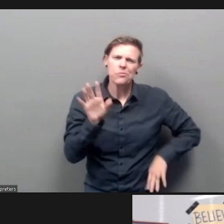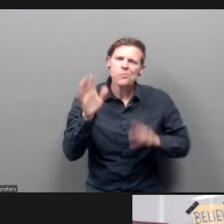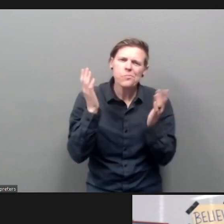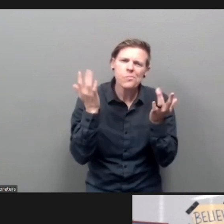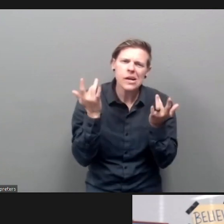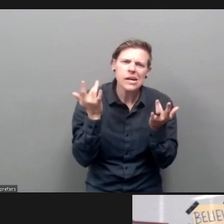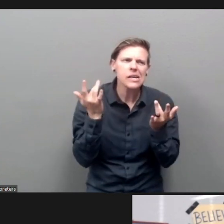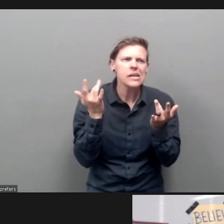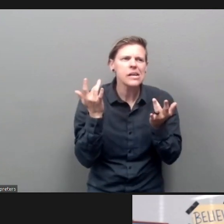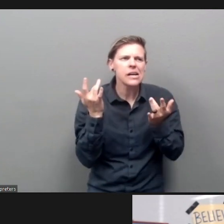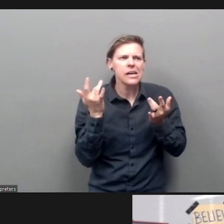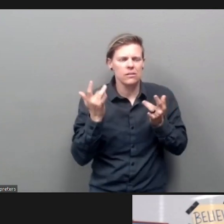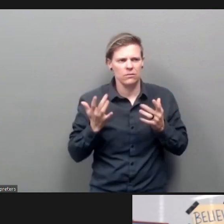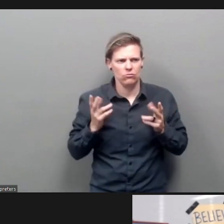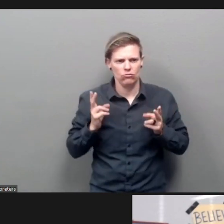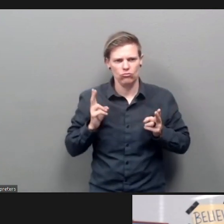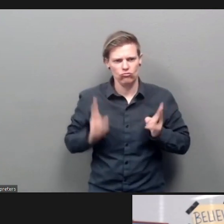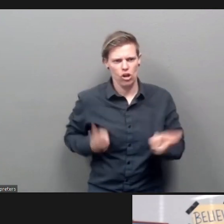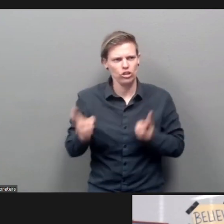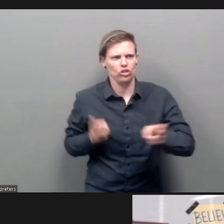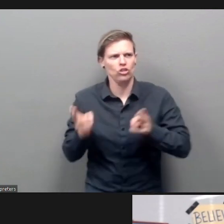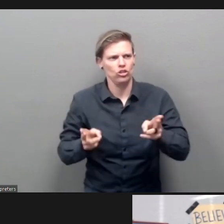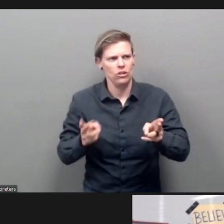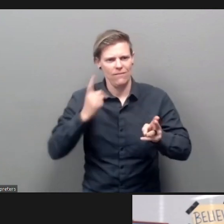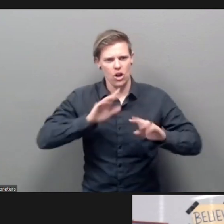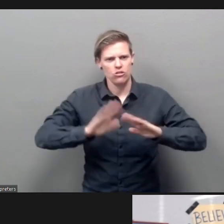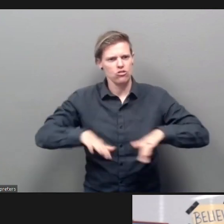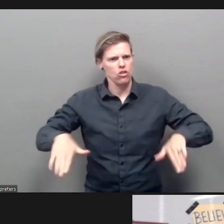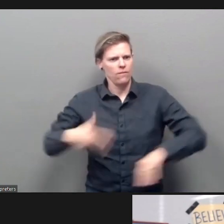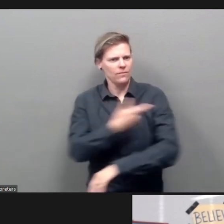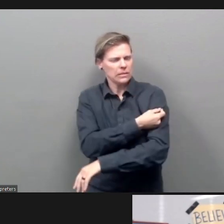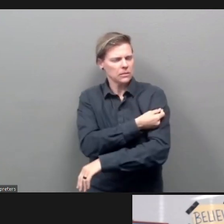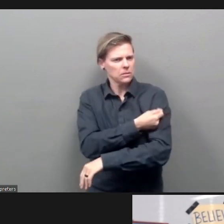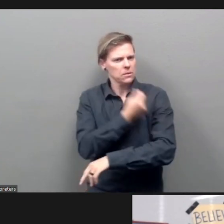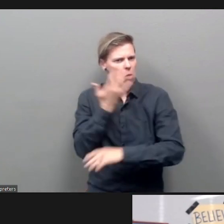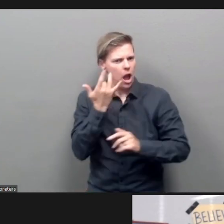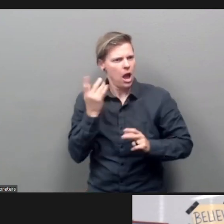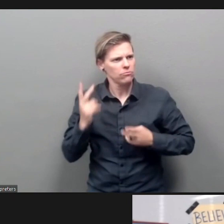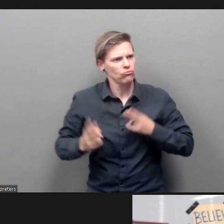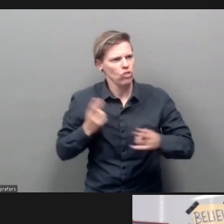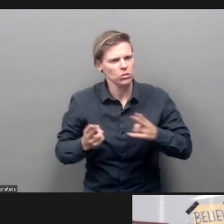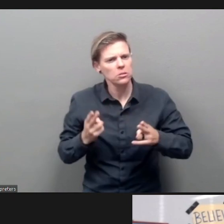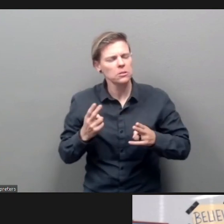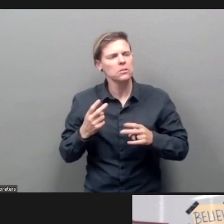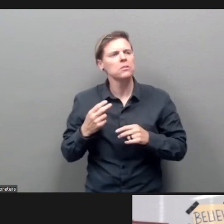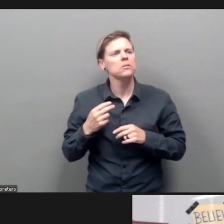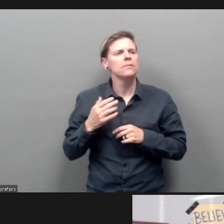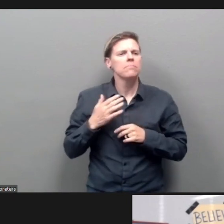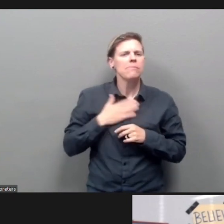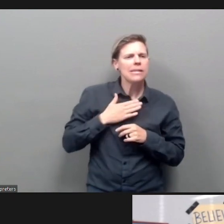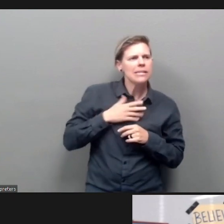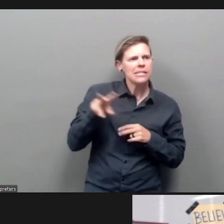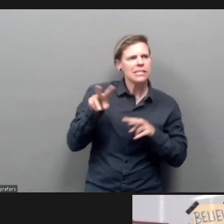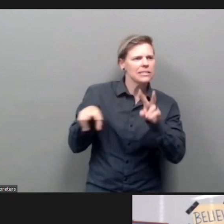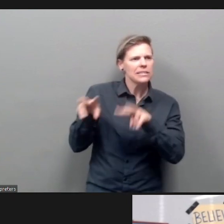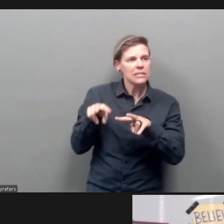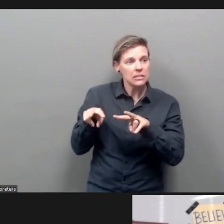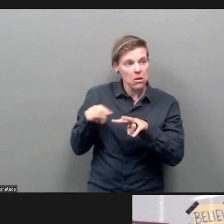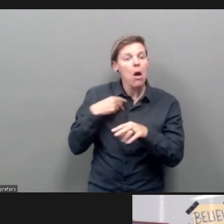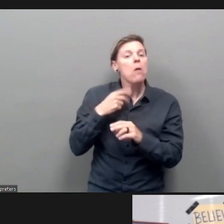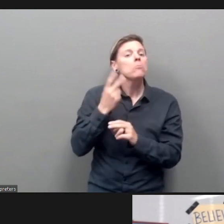on the childhood vaccinations. From what I'm seeing, and I've been looking at the epidemiology reports throughout this thing,